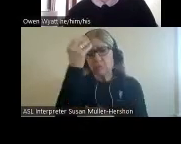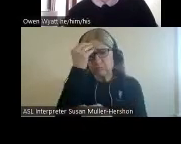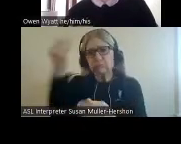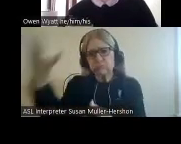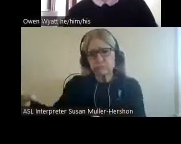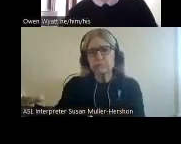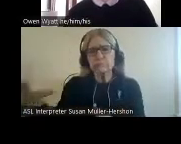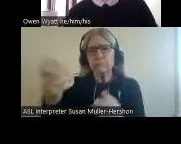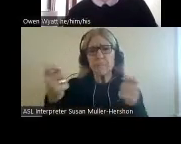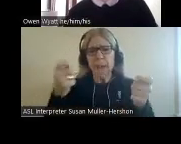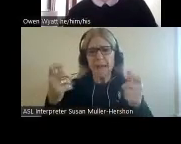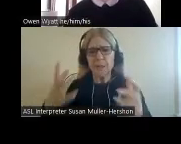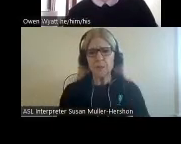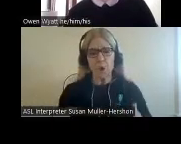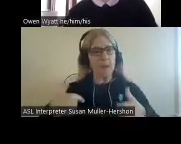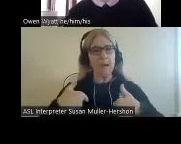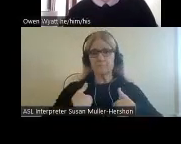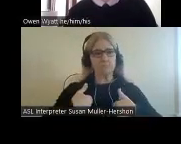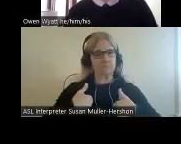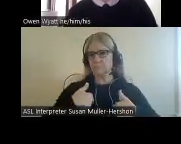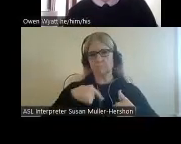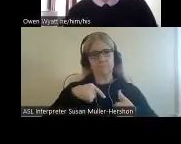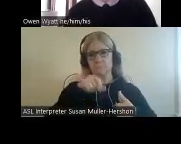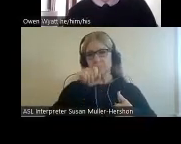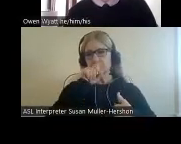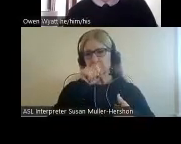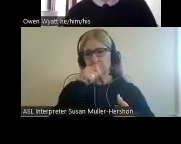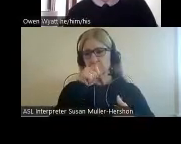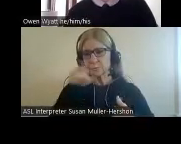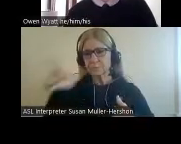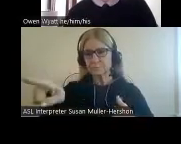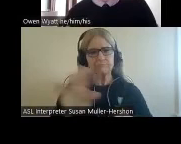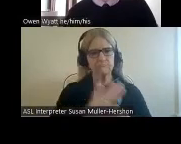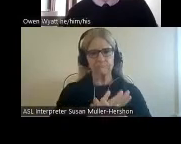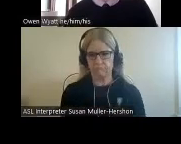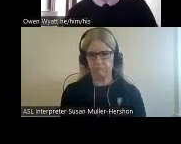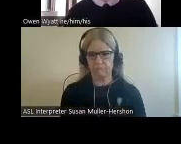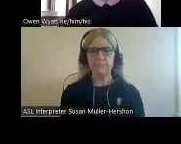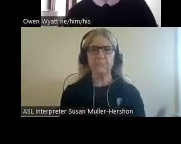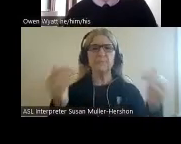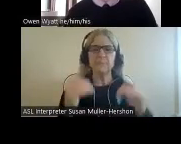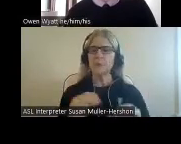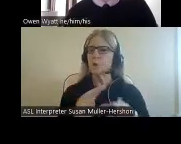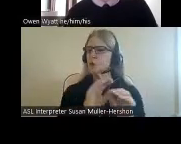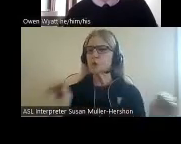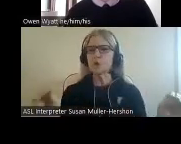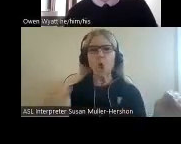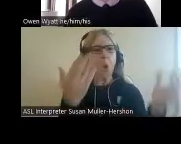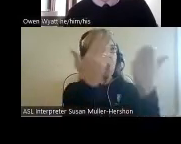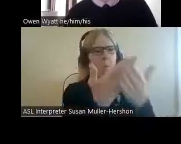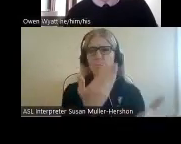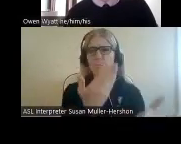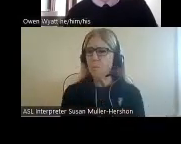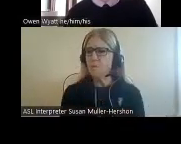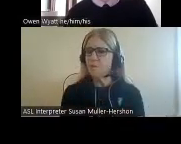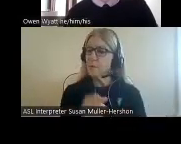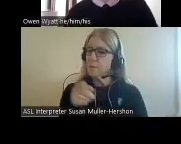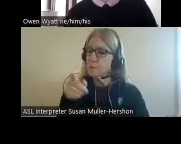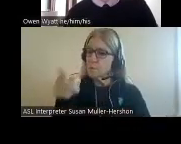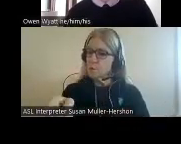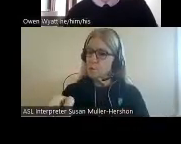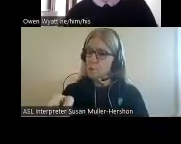manager, but we would never disclose that. There's also no record of your having used